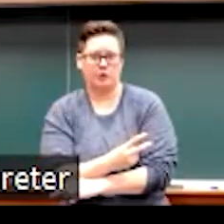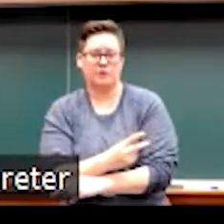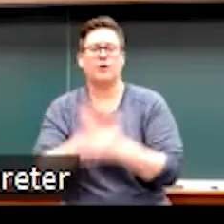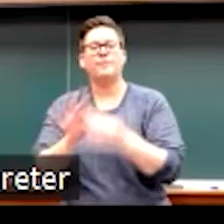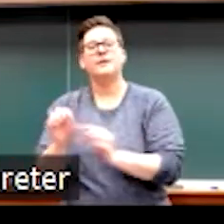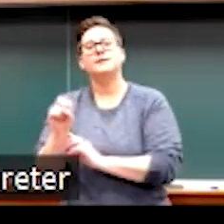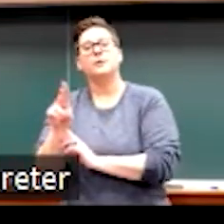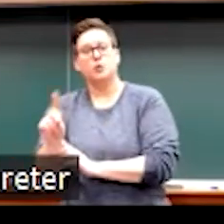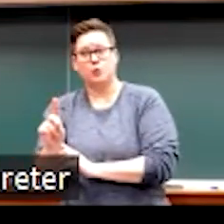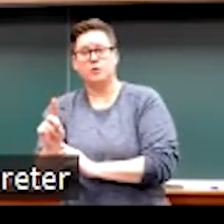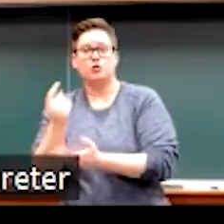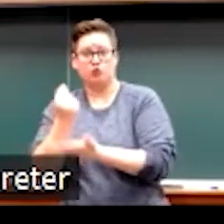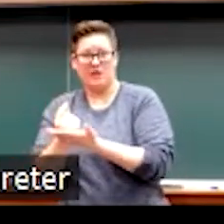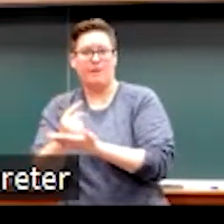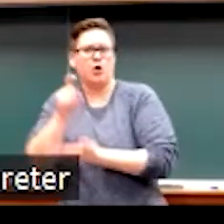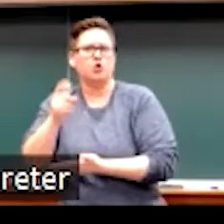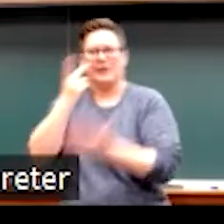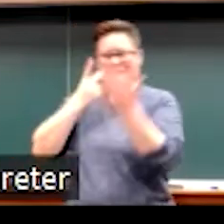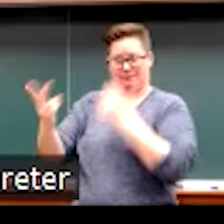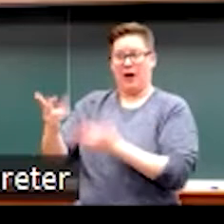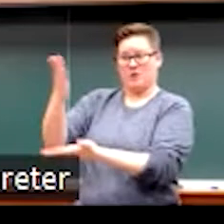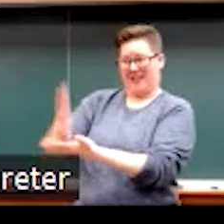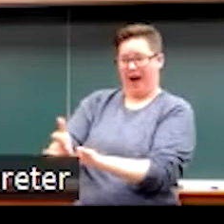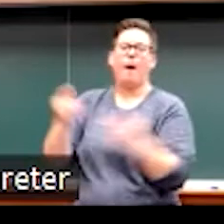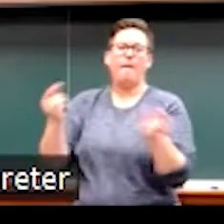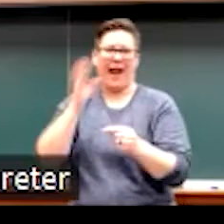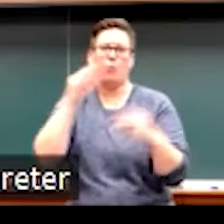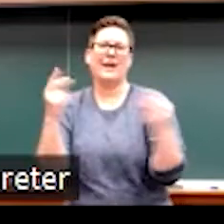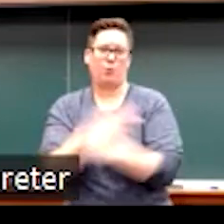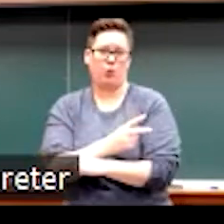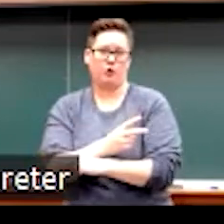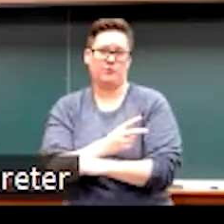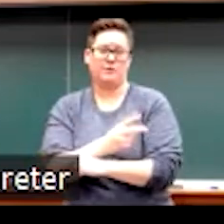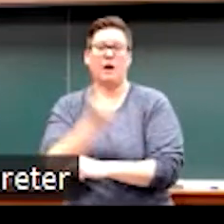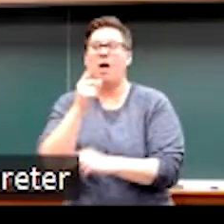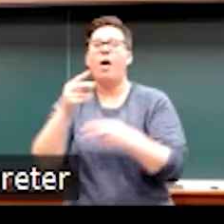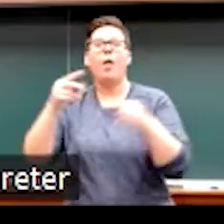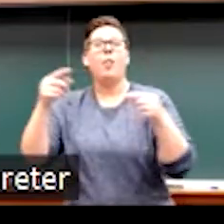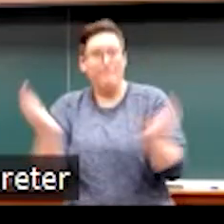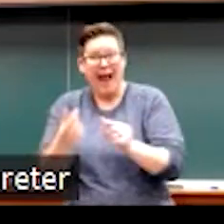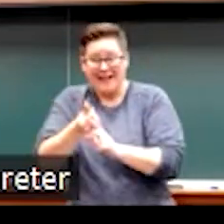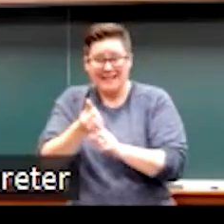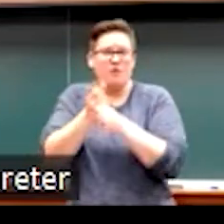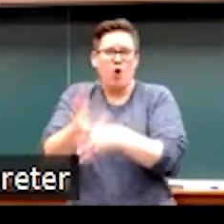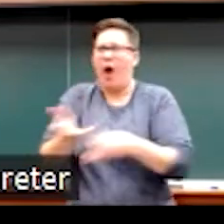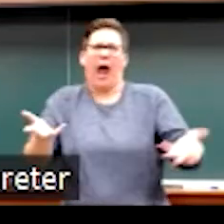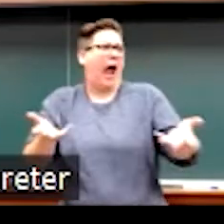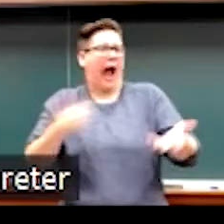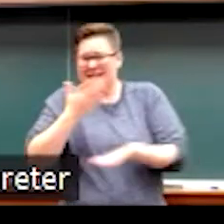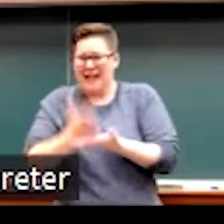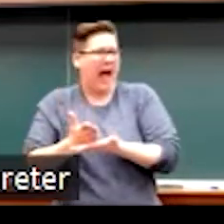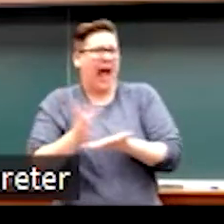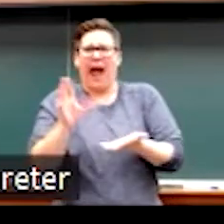substance use treatment, to anticipate an increase in pain, which might itself promote relapse, we'll get into more of that